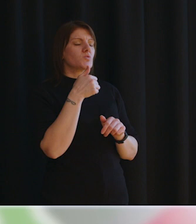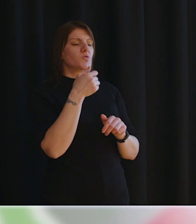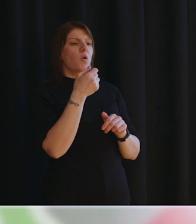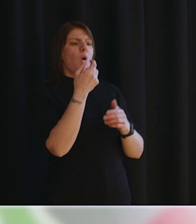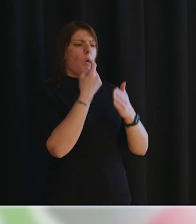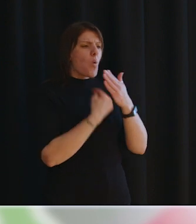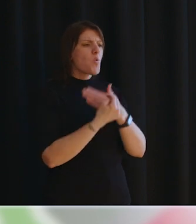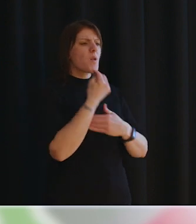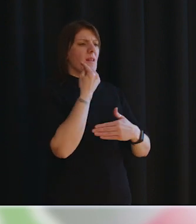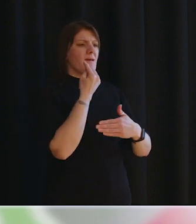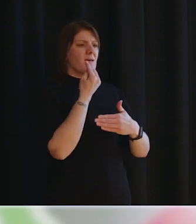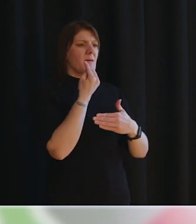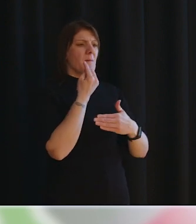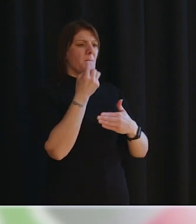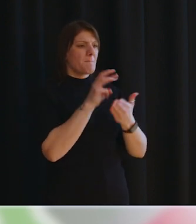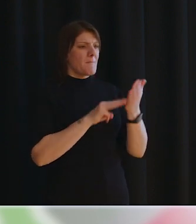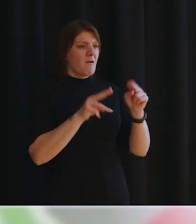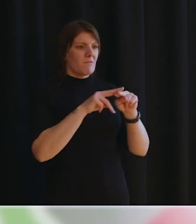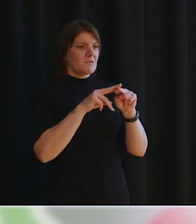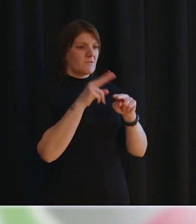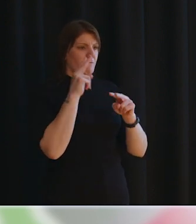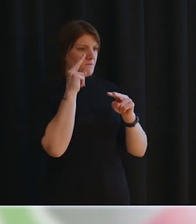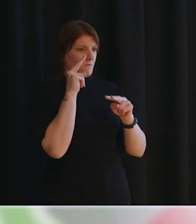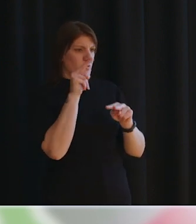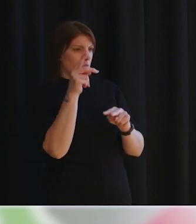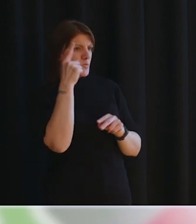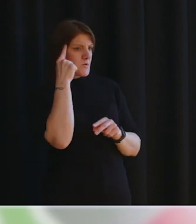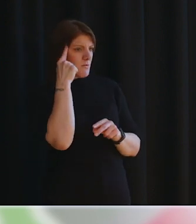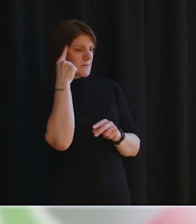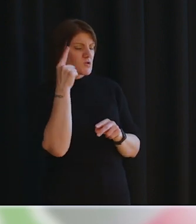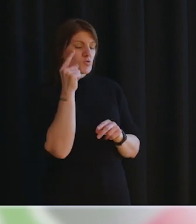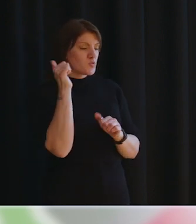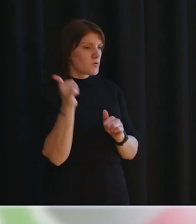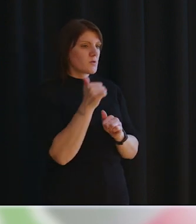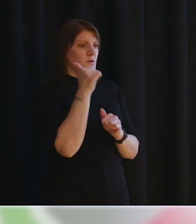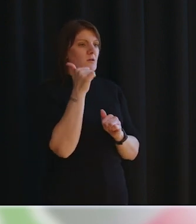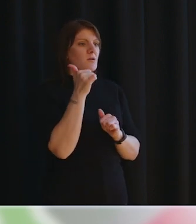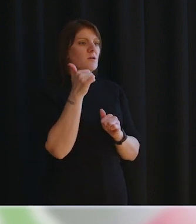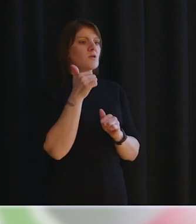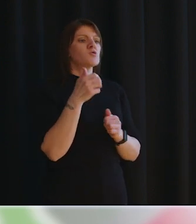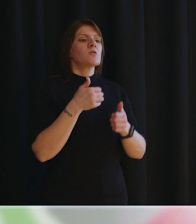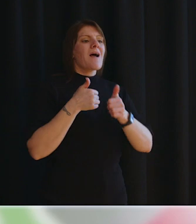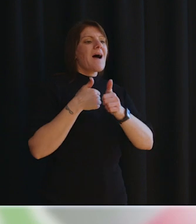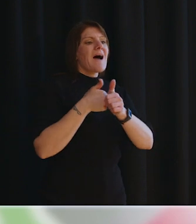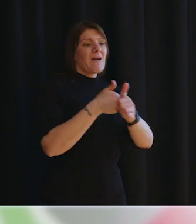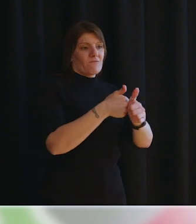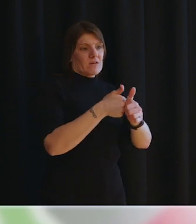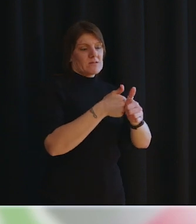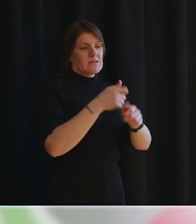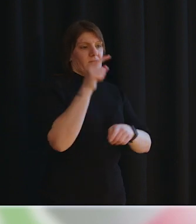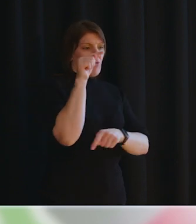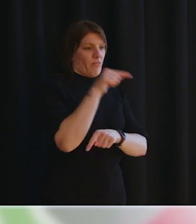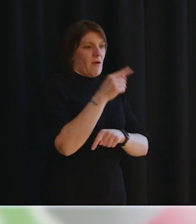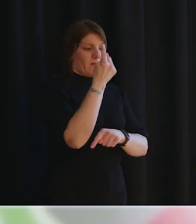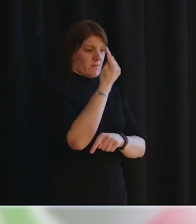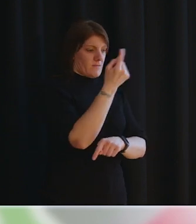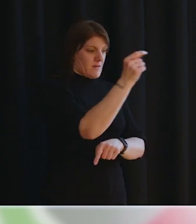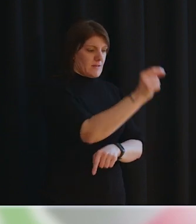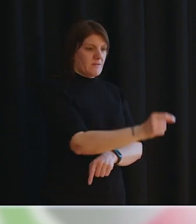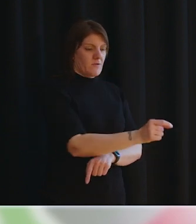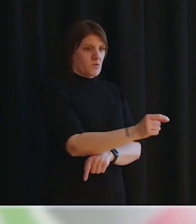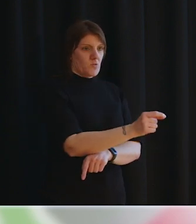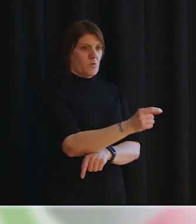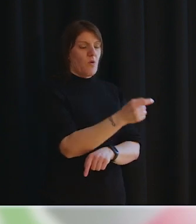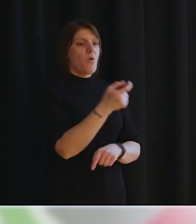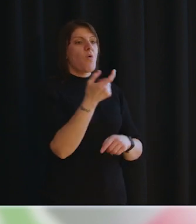as a proxy for the child. You should have advocacy for that individual, or collect, as I said earlier,